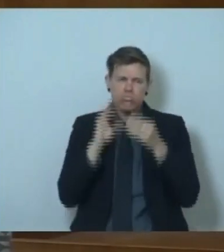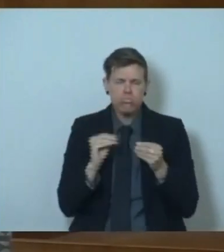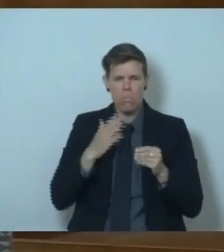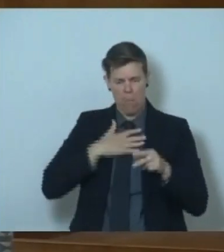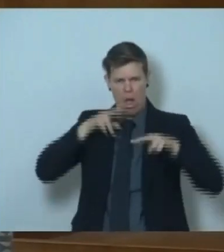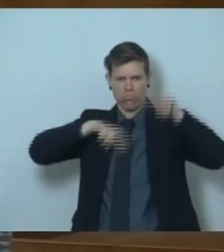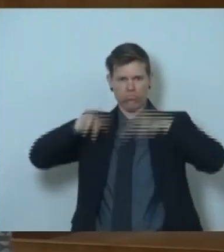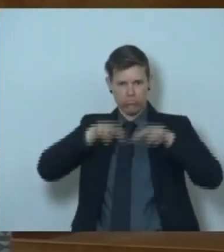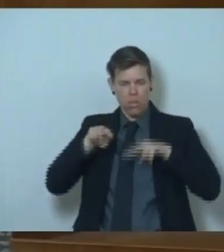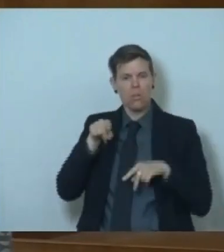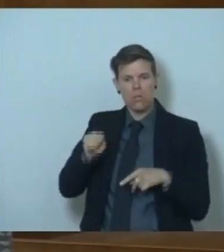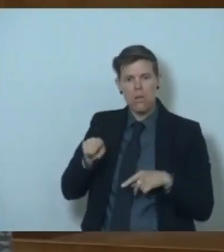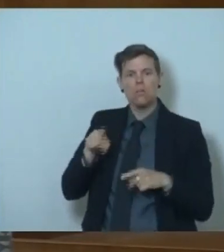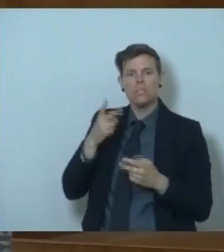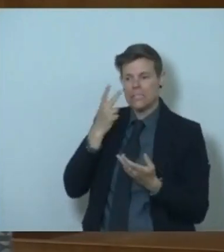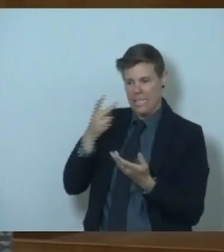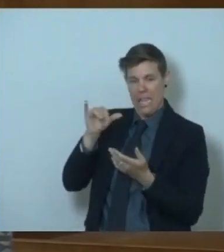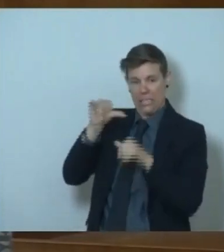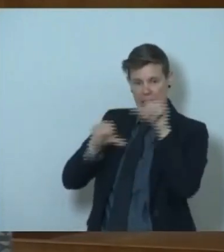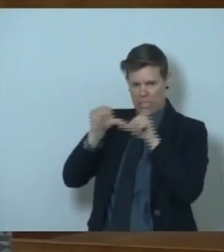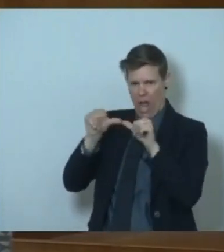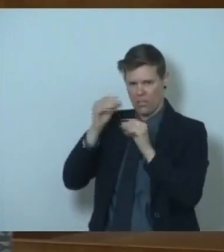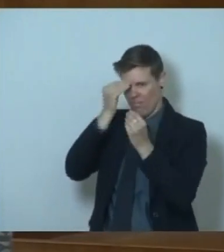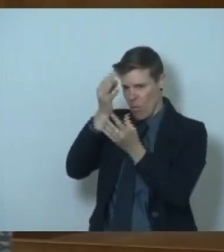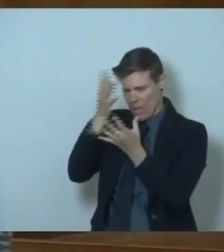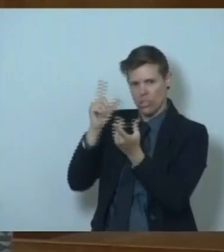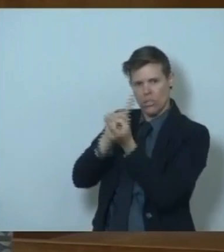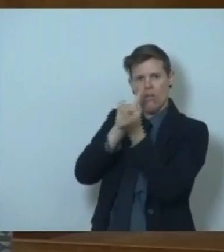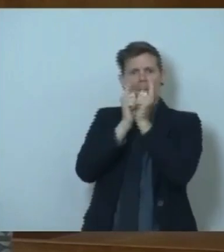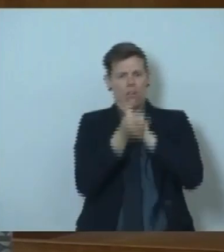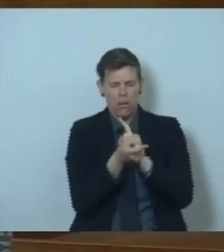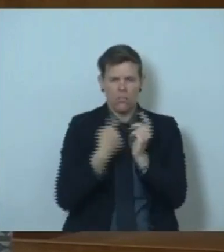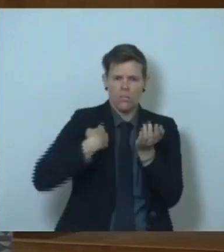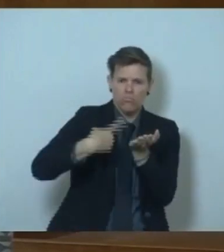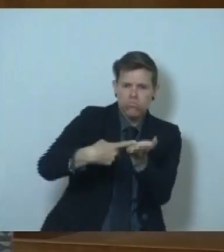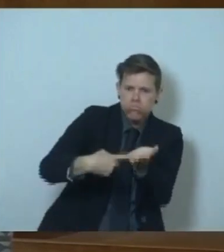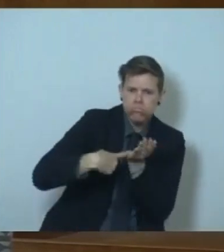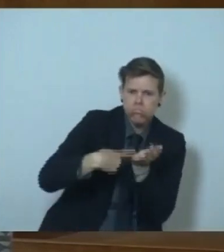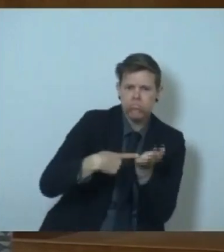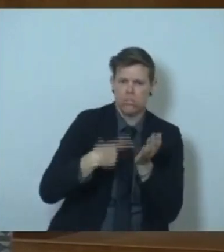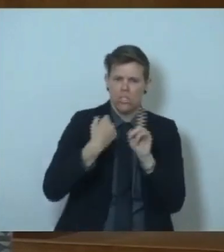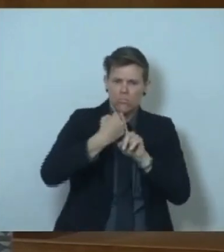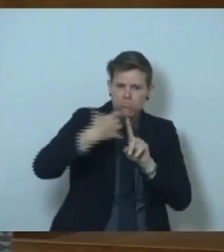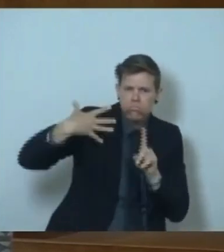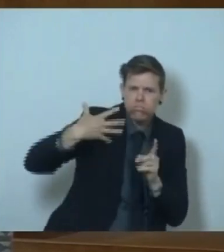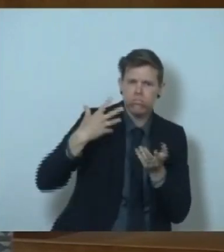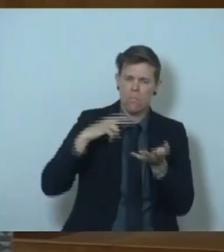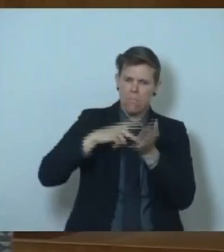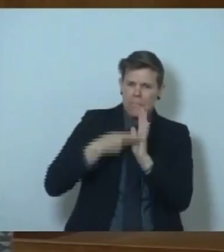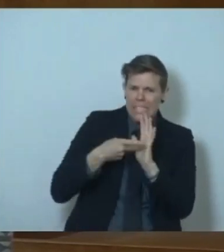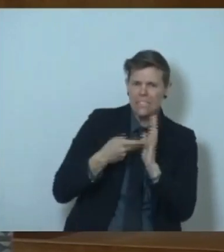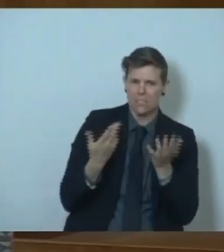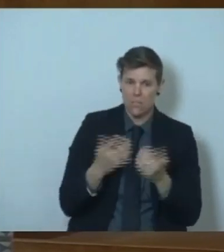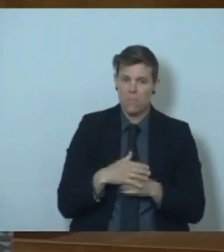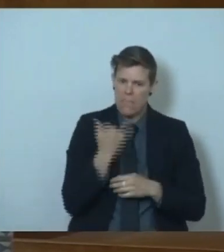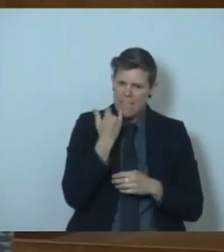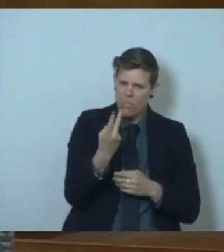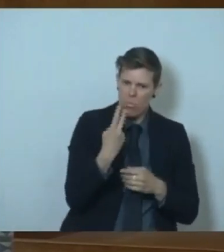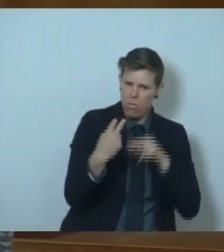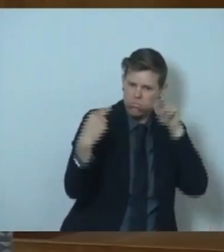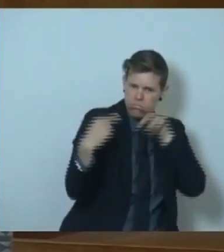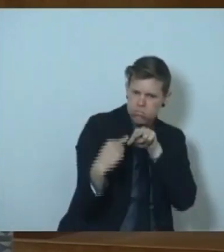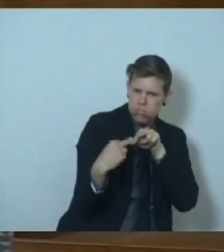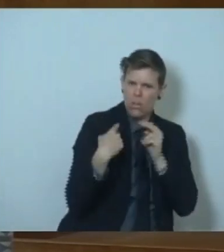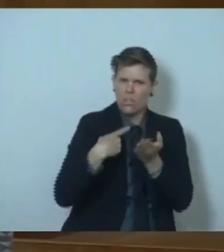intention here to use science as a substitute for logical arguments or providing specific data to make decisions. So I want to make sure that